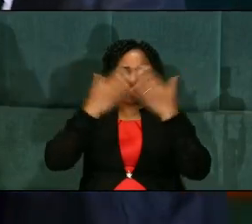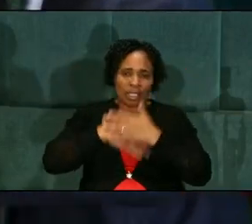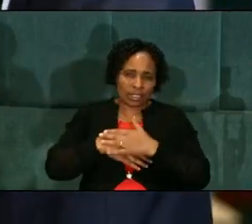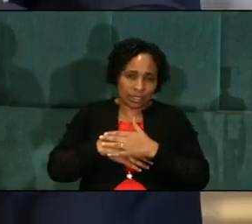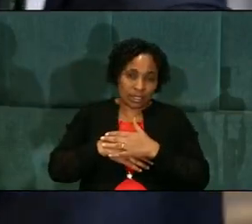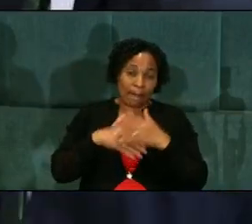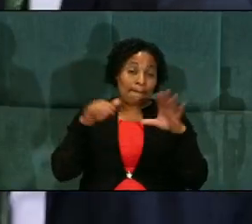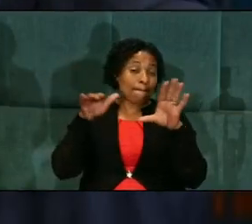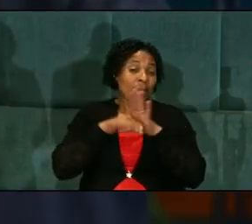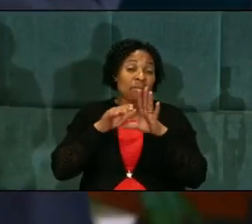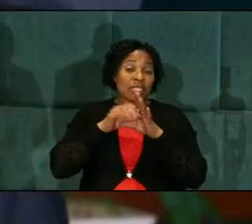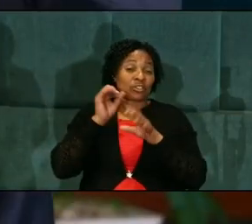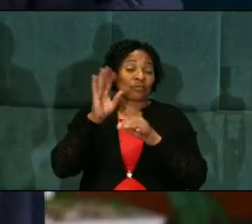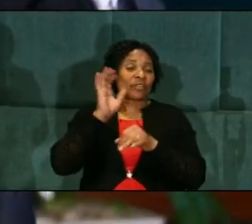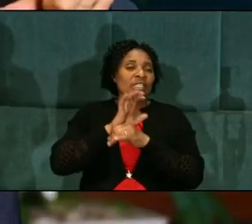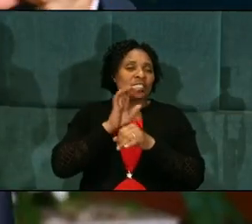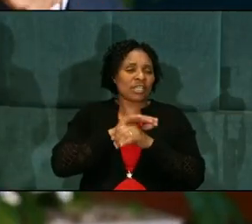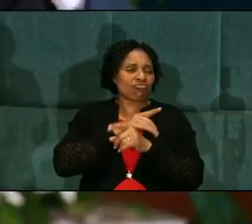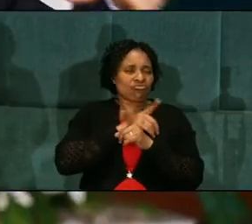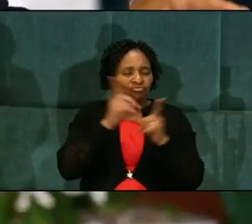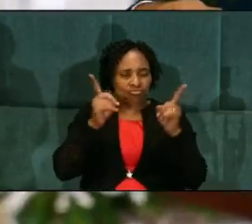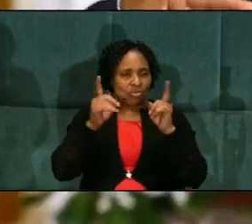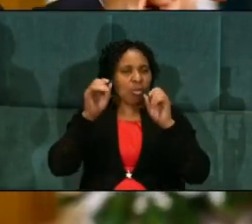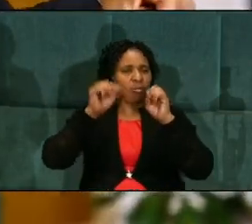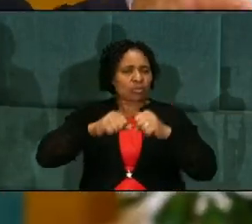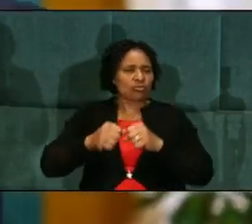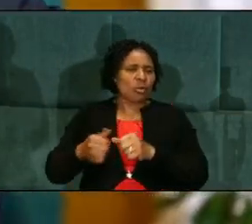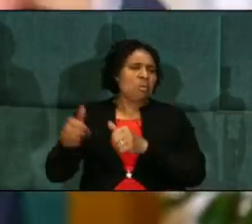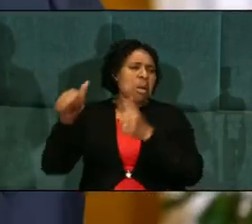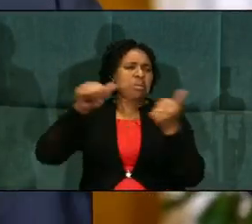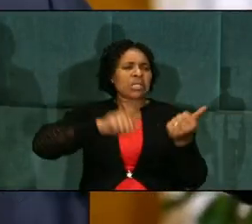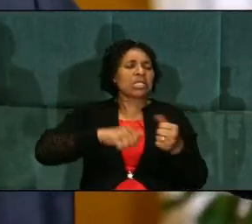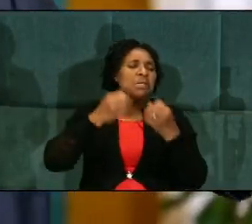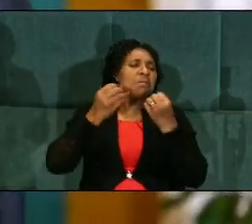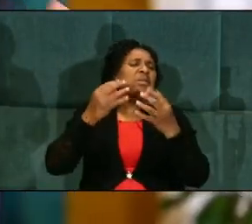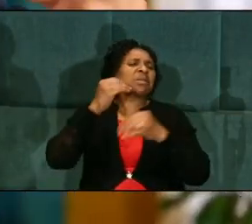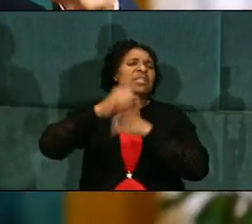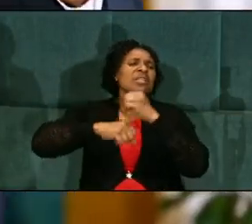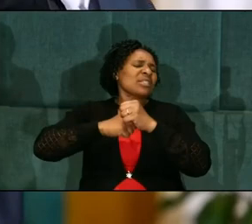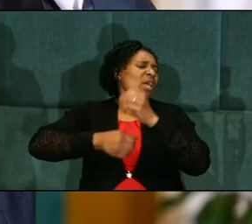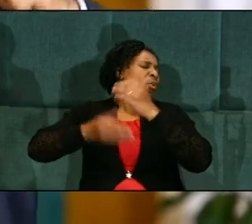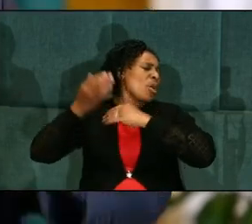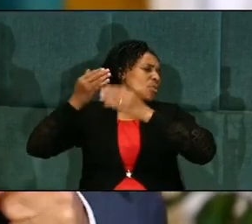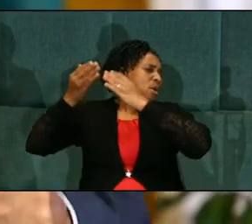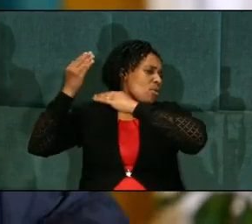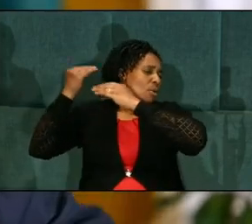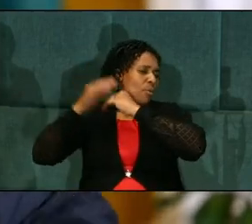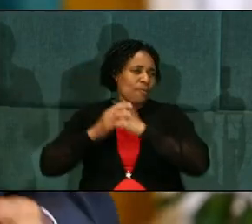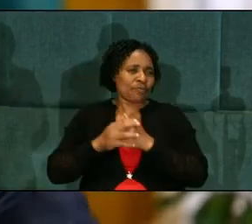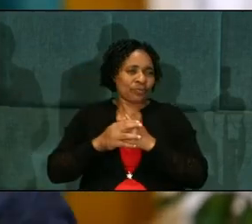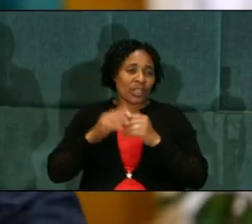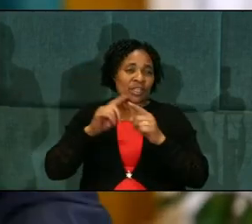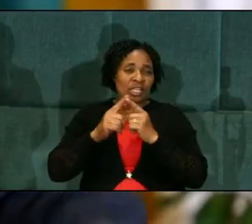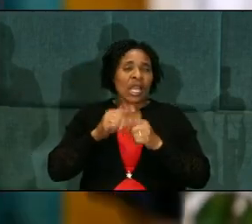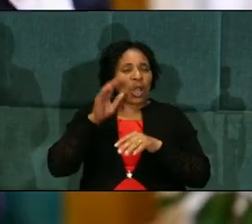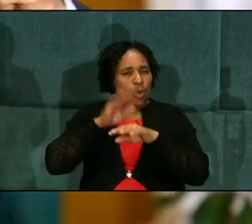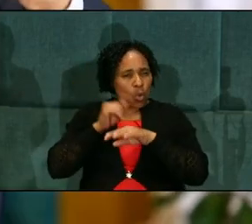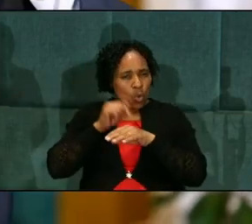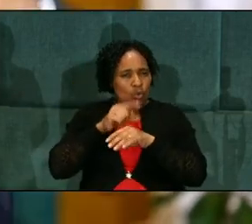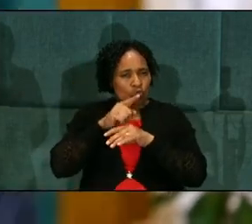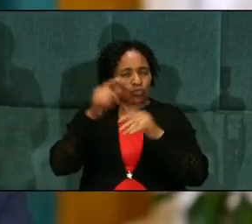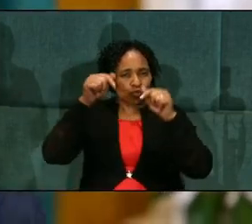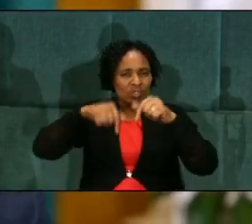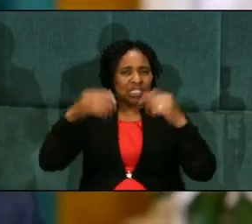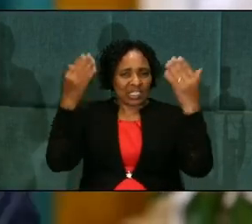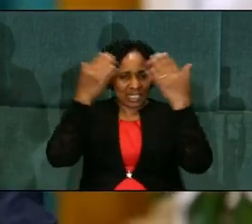as members of the church, you may have been baptized many years ago or just baptized. But again, I call tonight, if